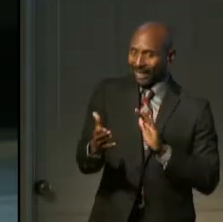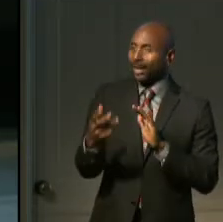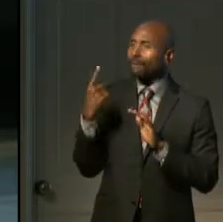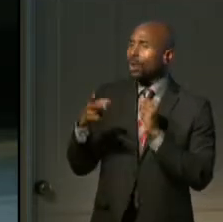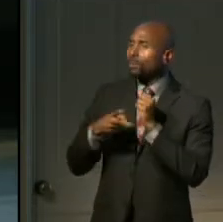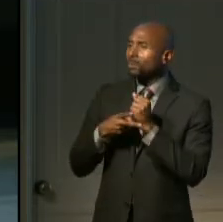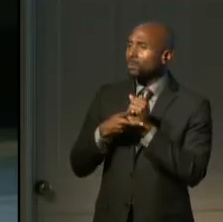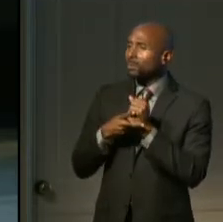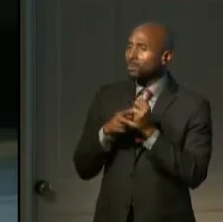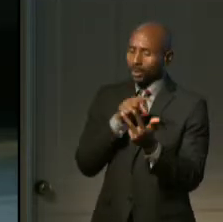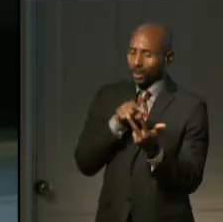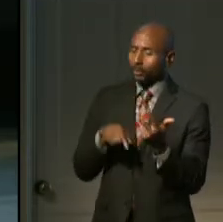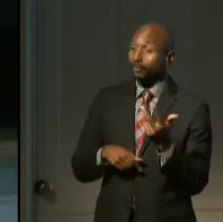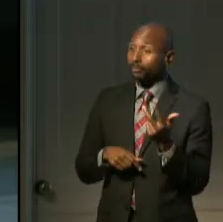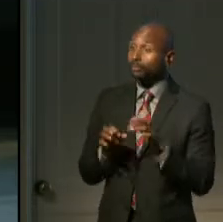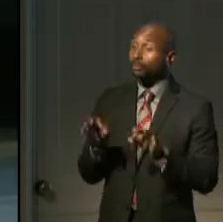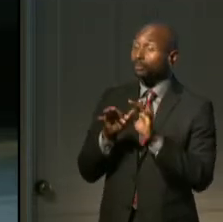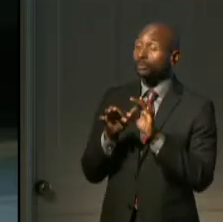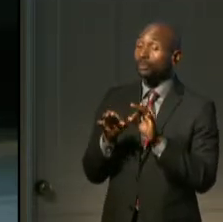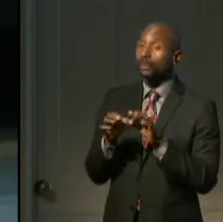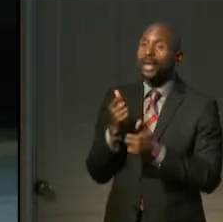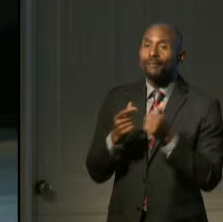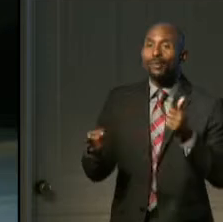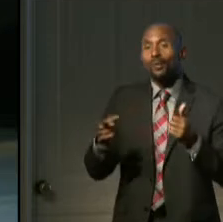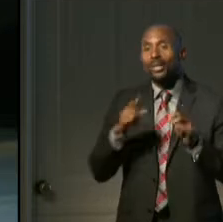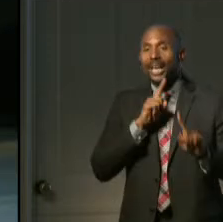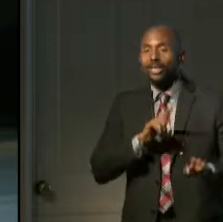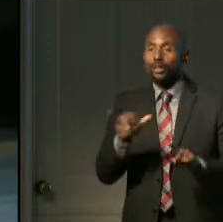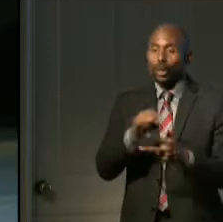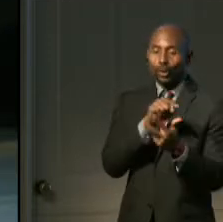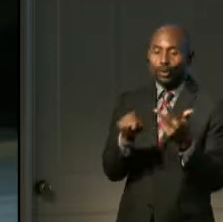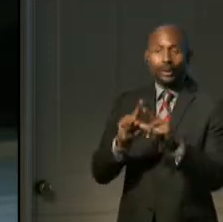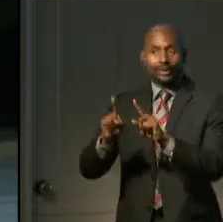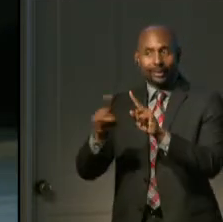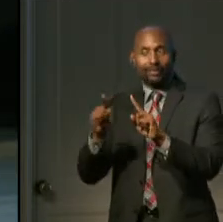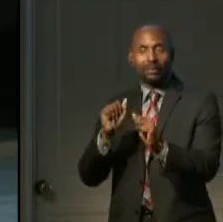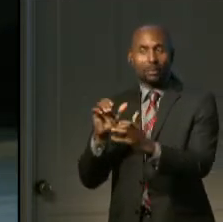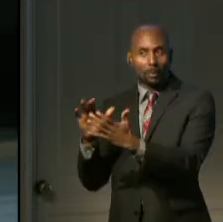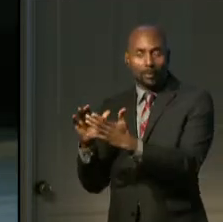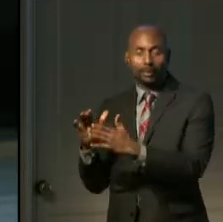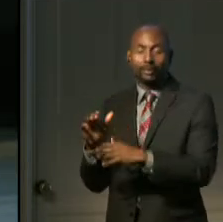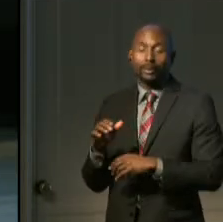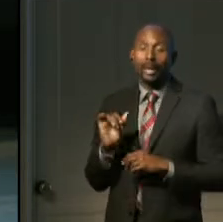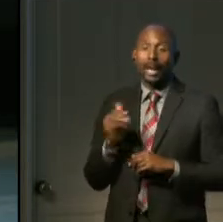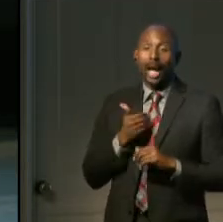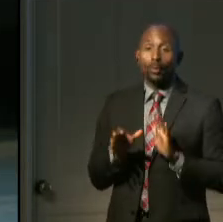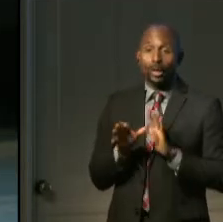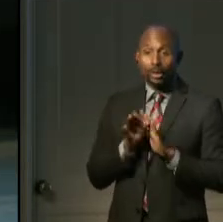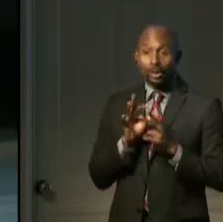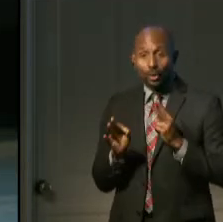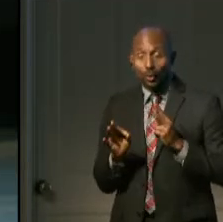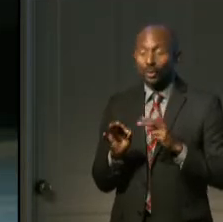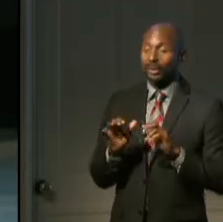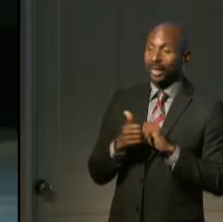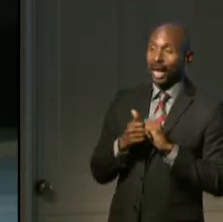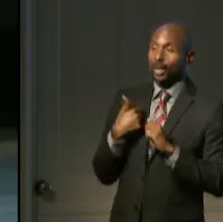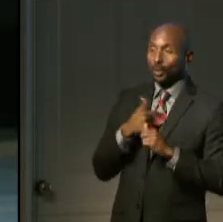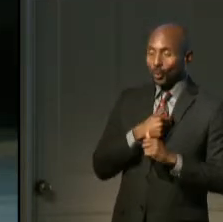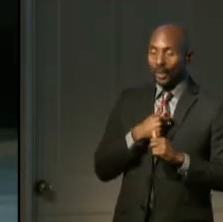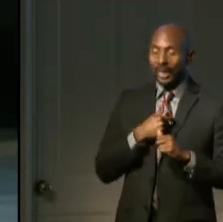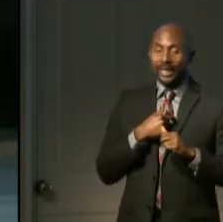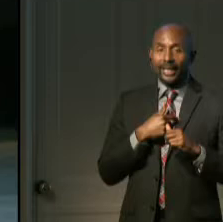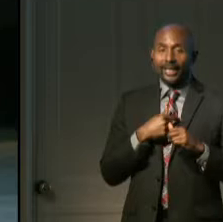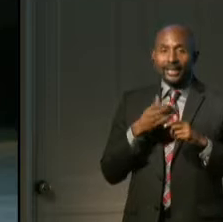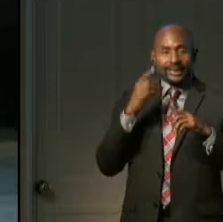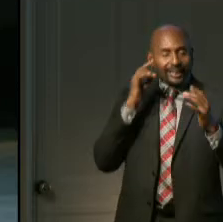that everybody parses in a different way, and the choices that we make, the way that we force rank all of the options within each of those